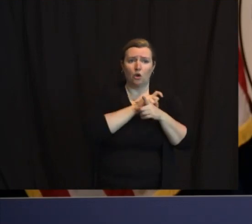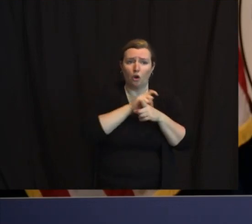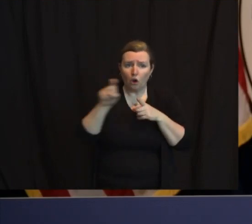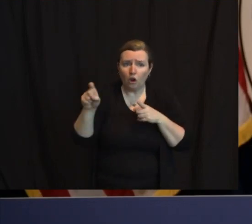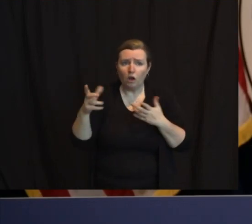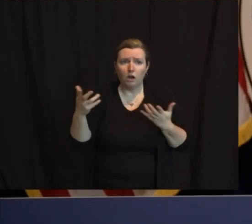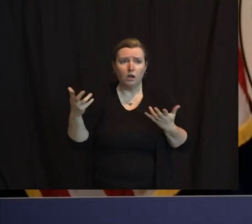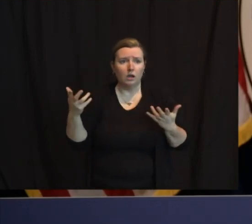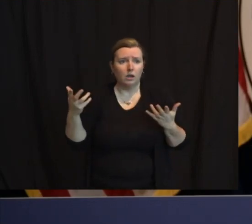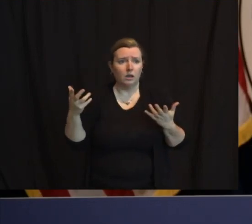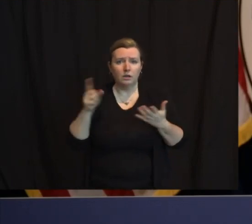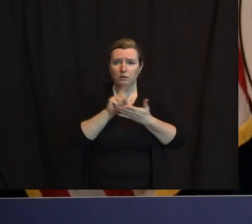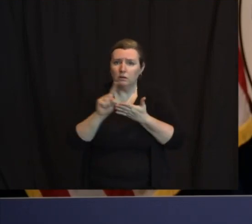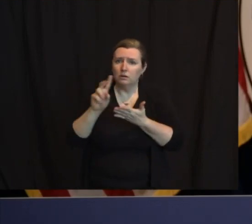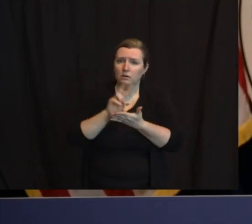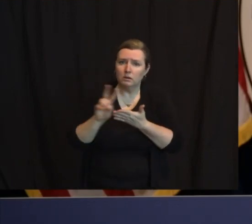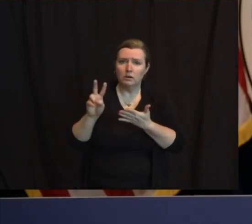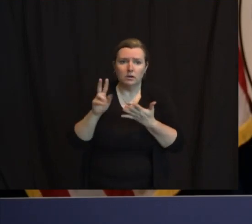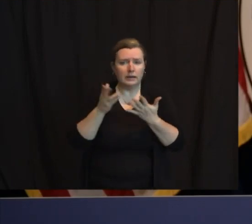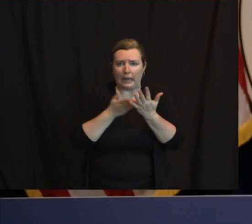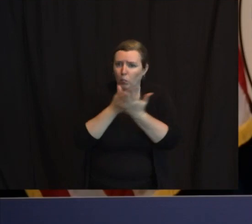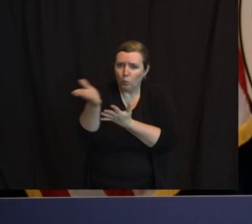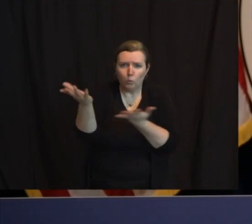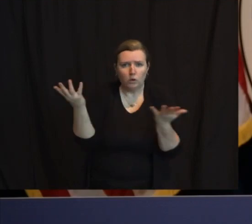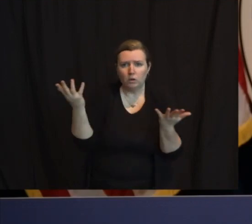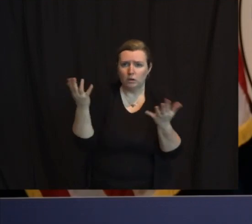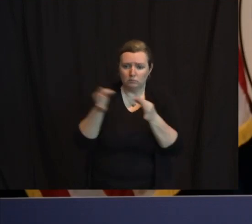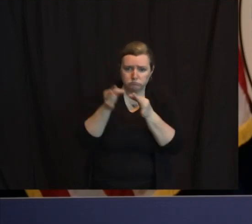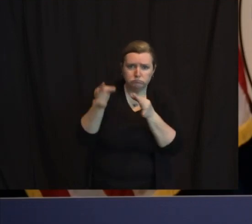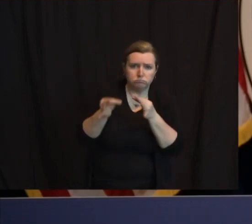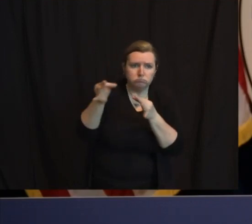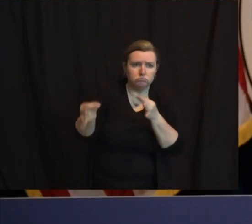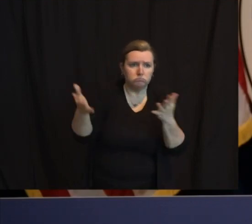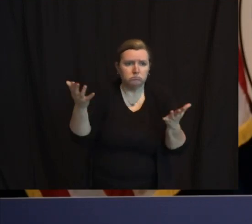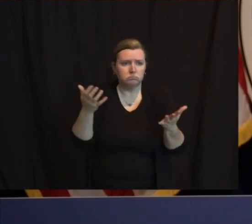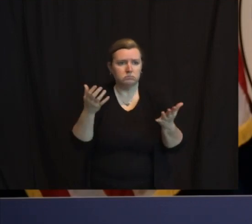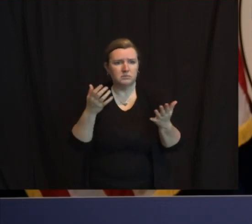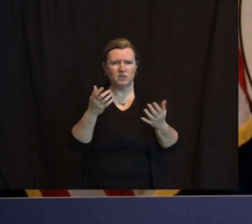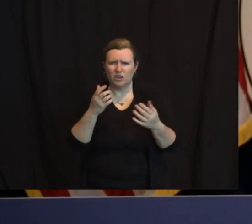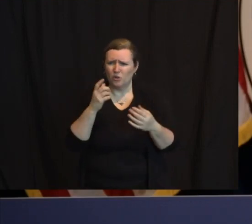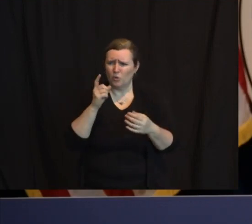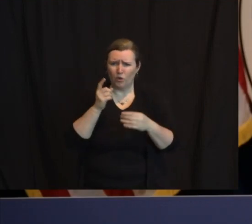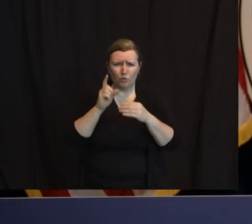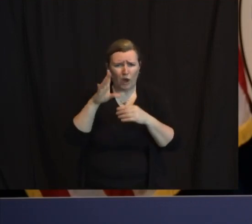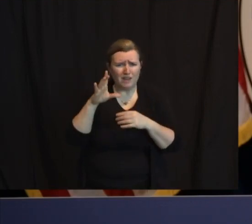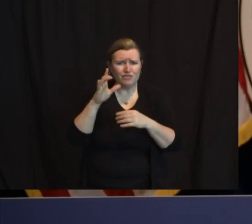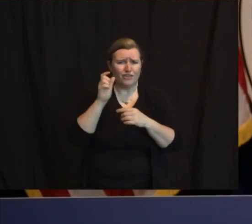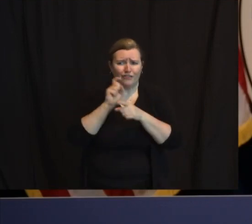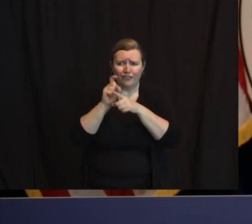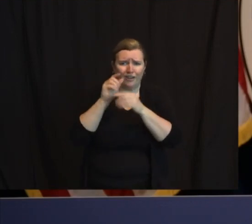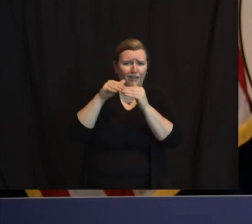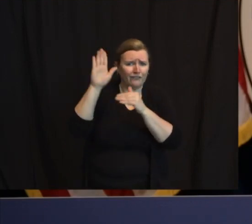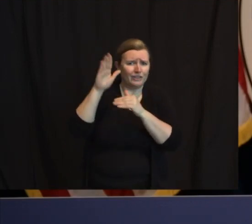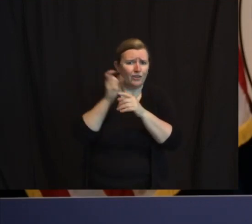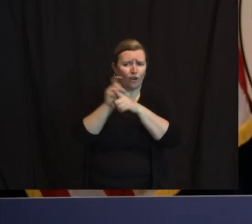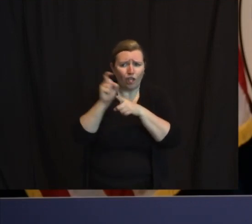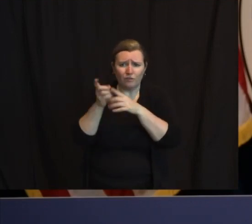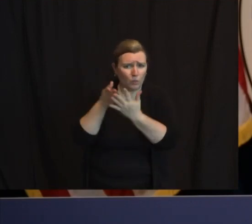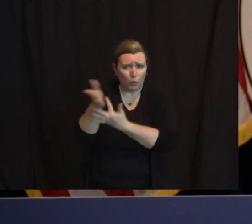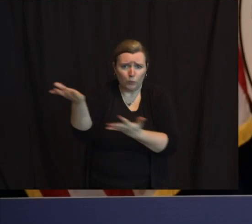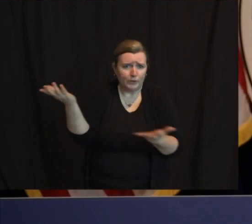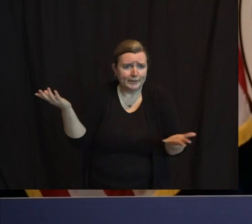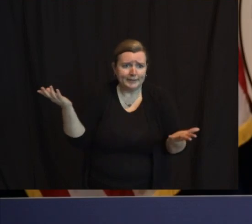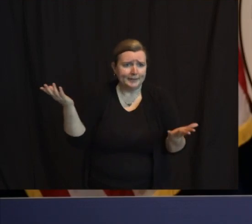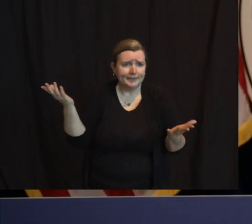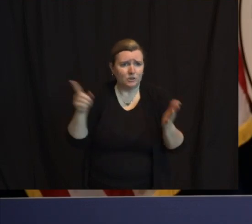for weeks, and they call 100 times a day. Sometimes they finally get through after the phone rings 30 times,